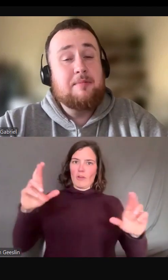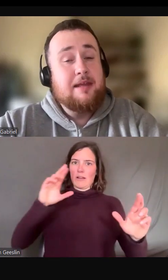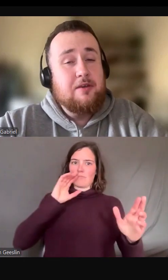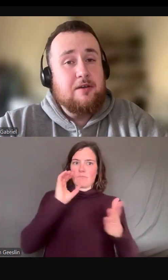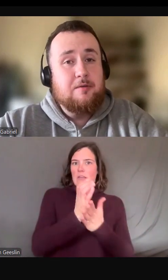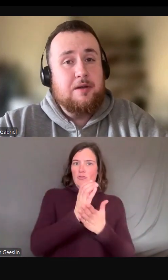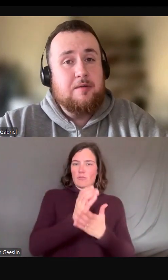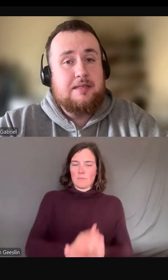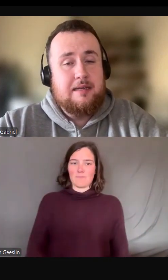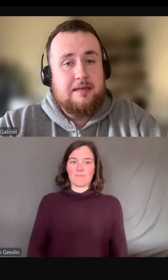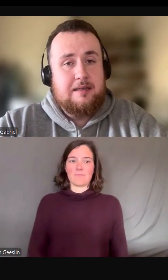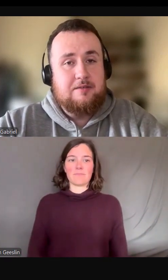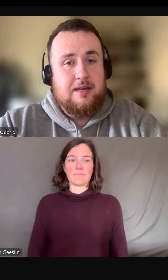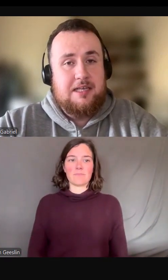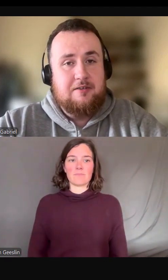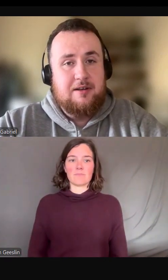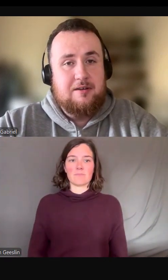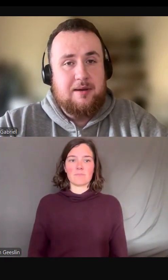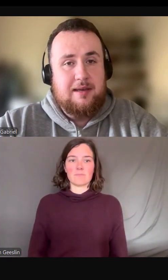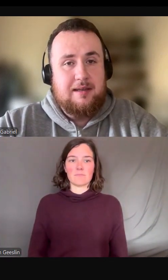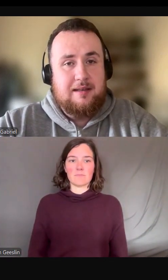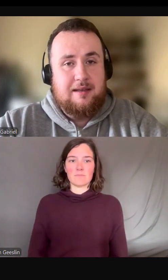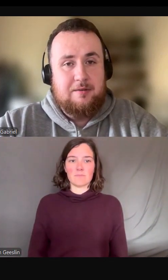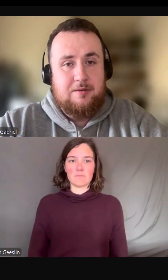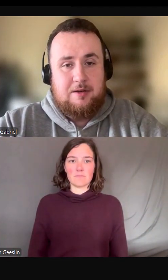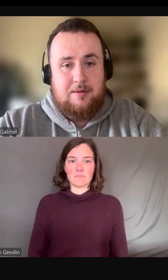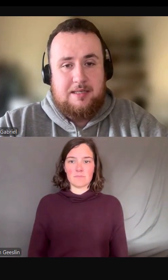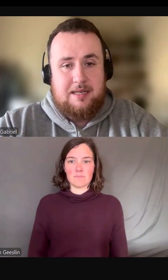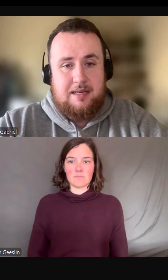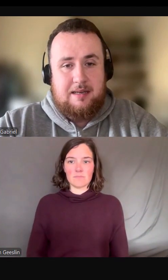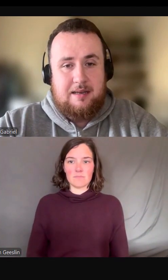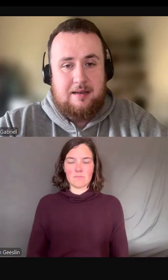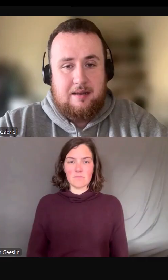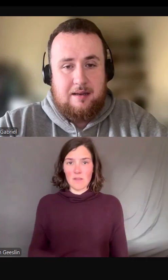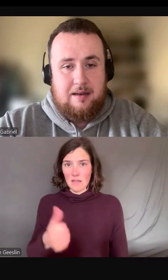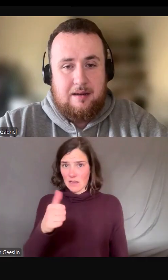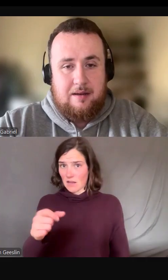I believe there was I was going to check real quick if there was a question.